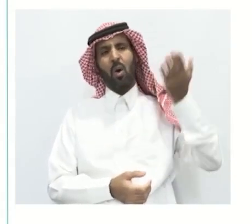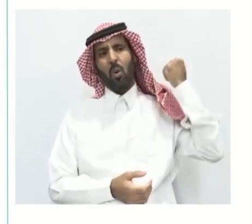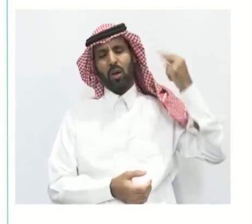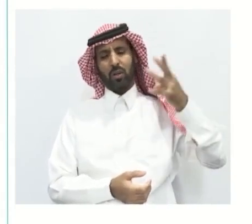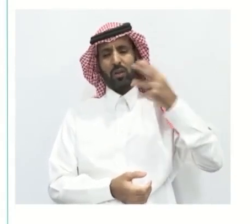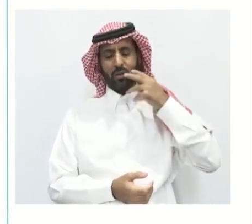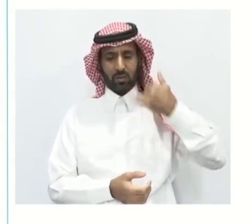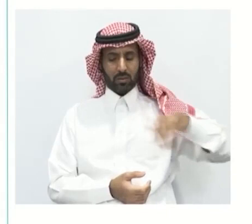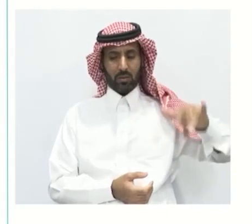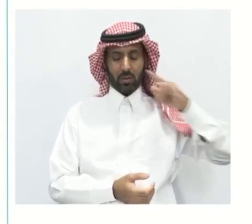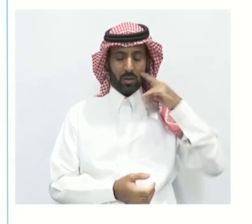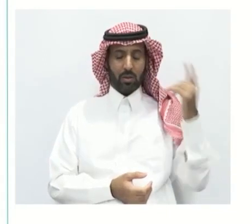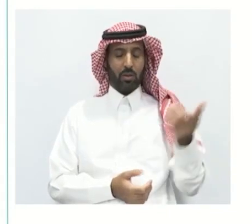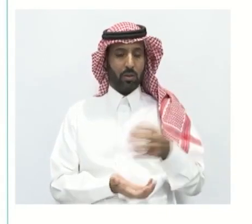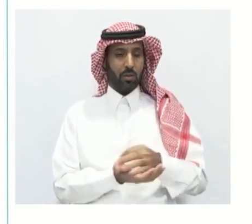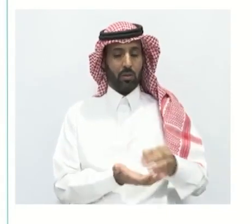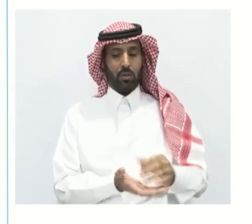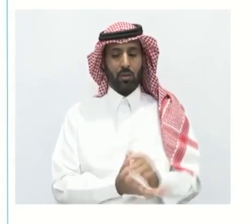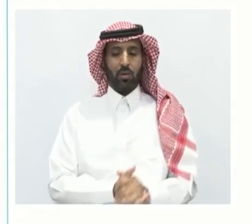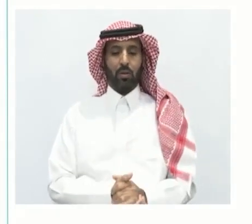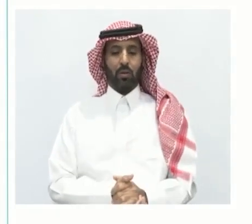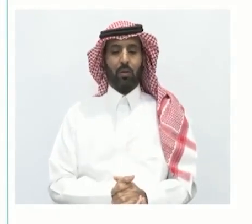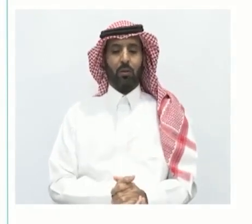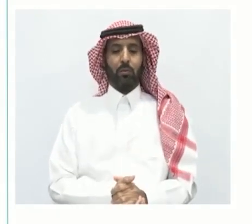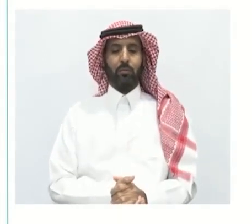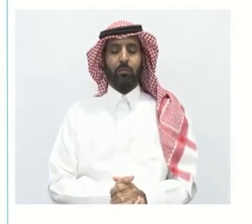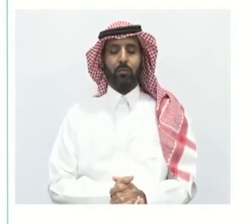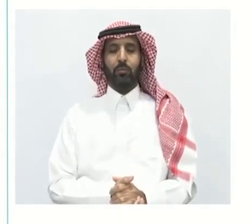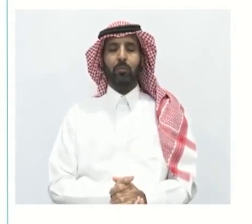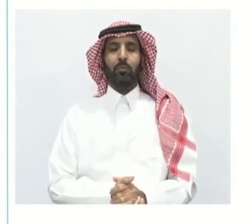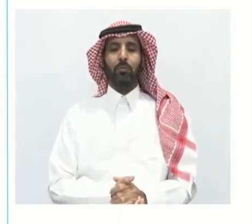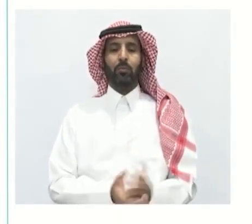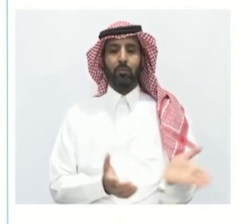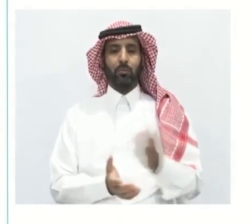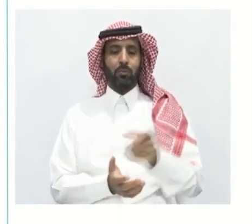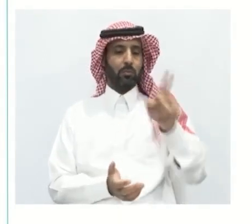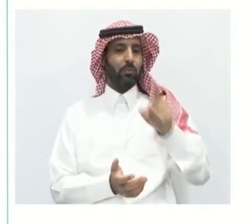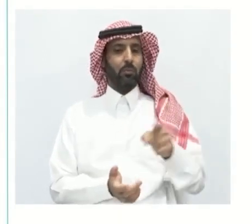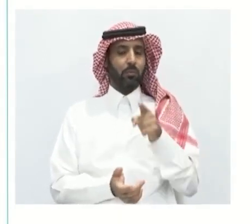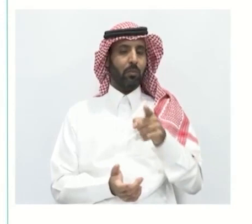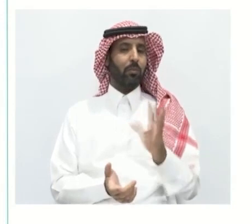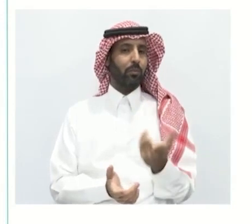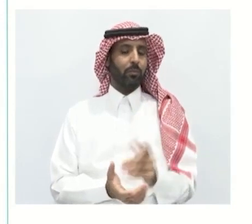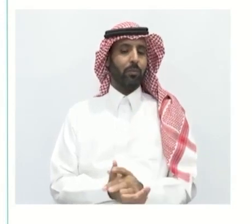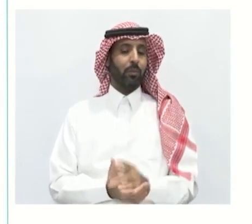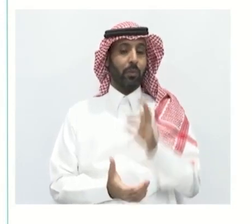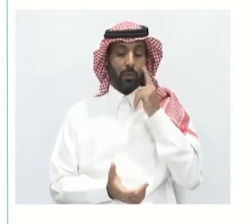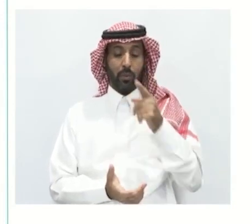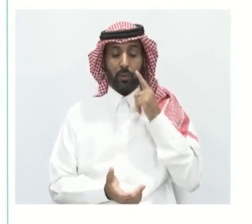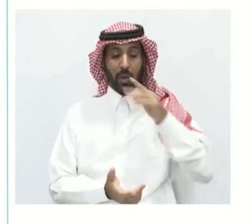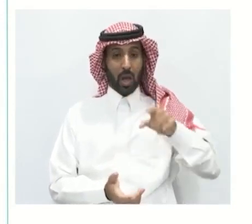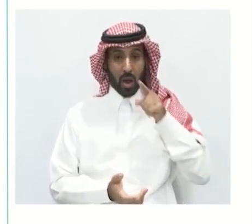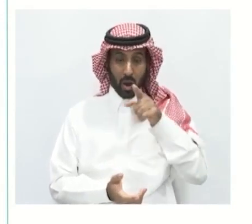past. I went to Oman 3 years ago. Here's a question for you. When you were